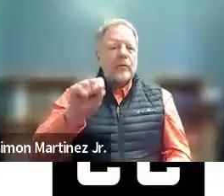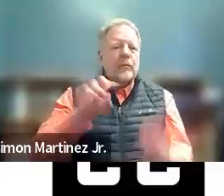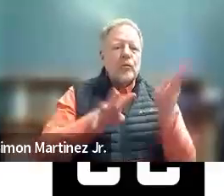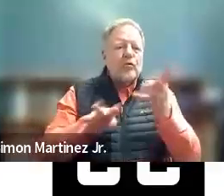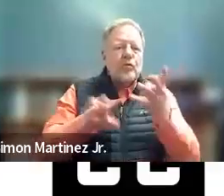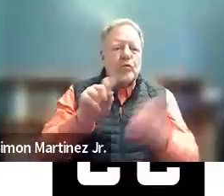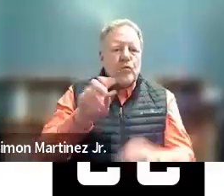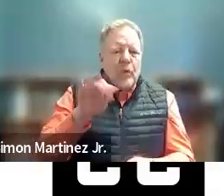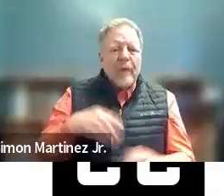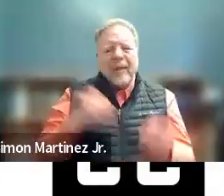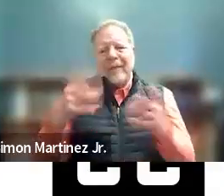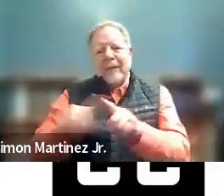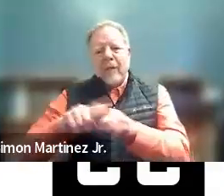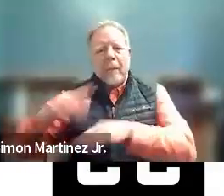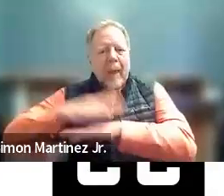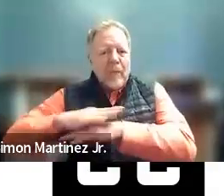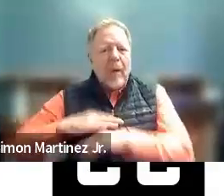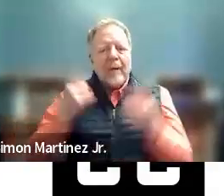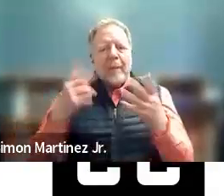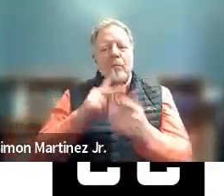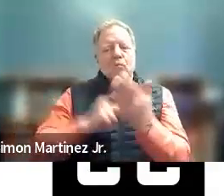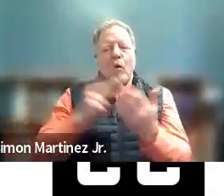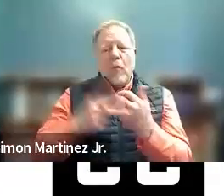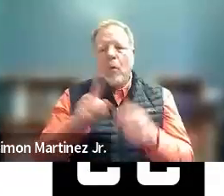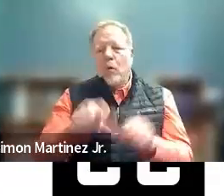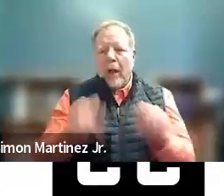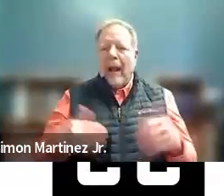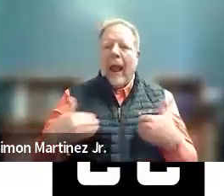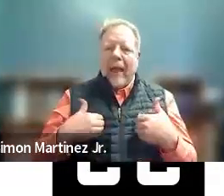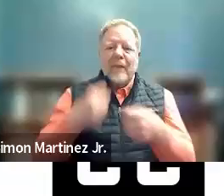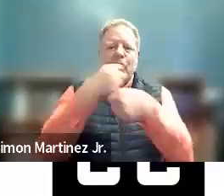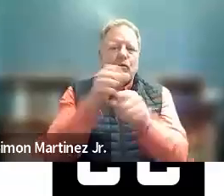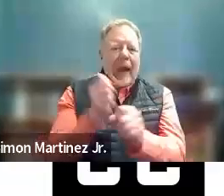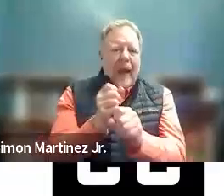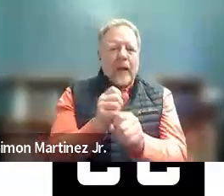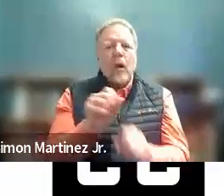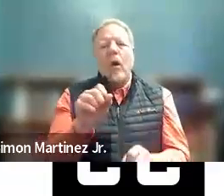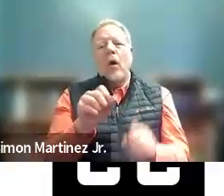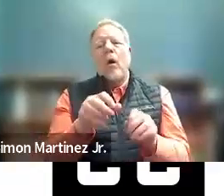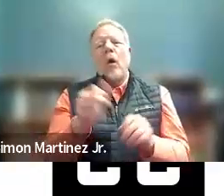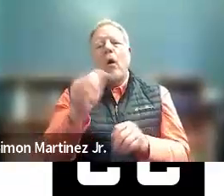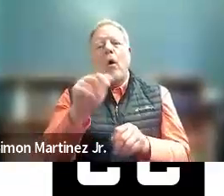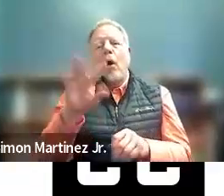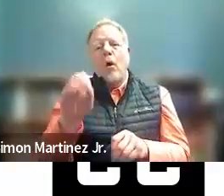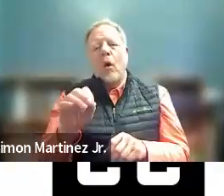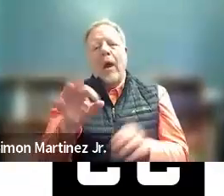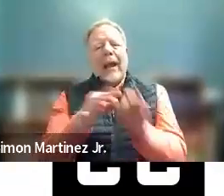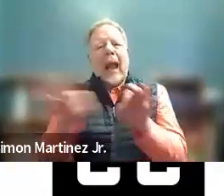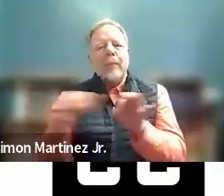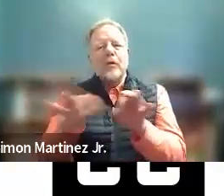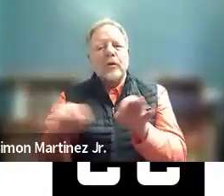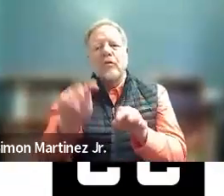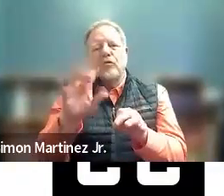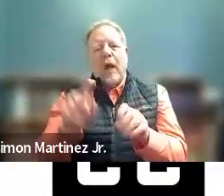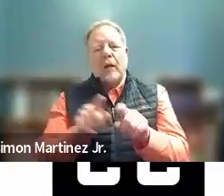Adobe Premiere. There's lots of programs where you can have it create an auto caption track, right? Where it